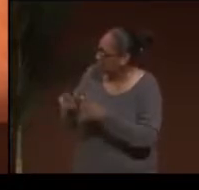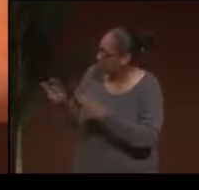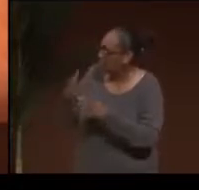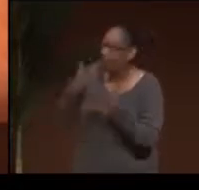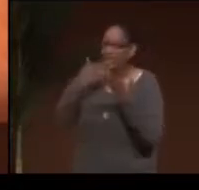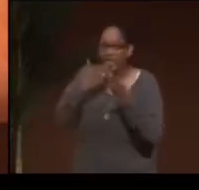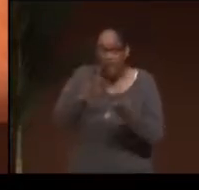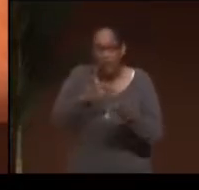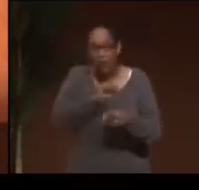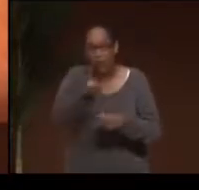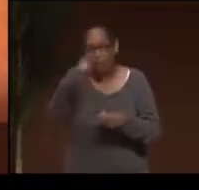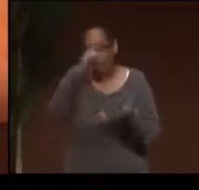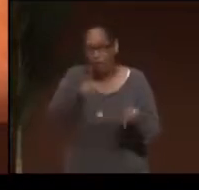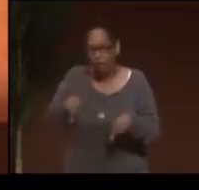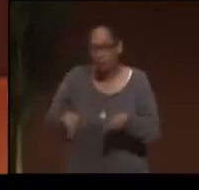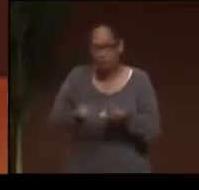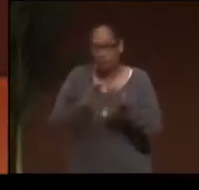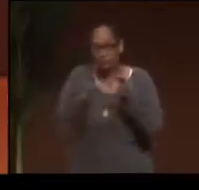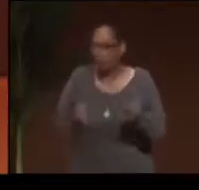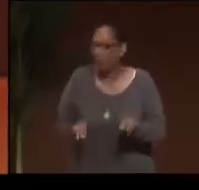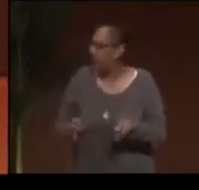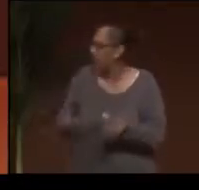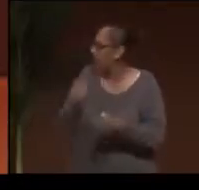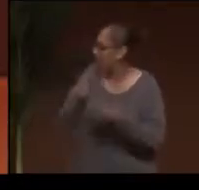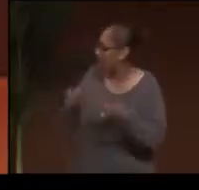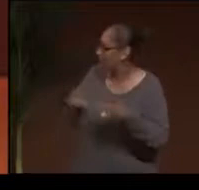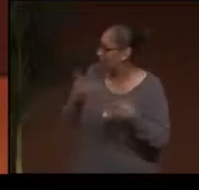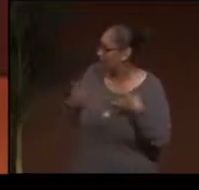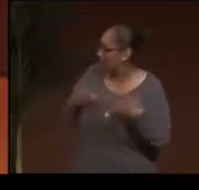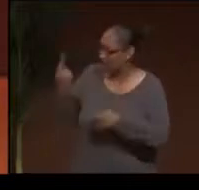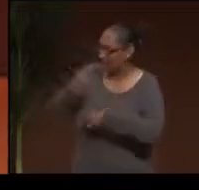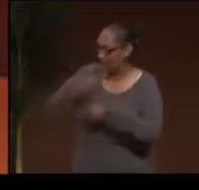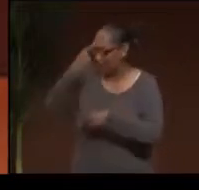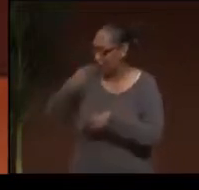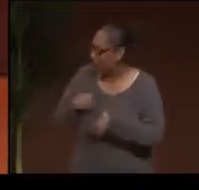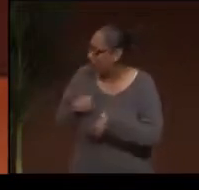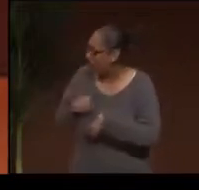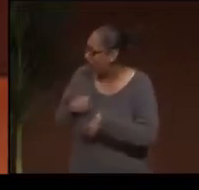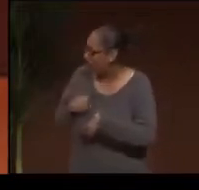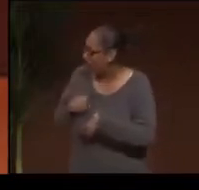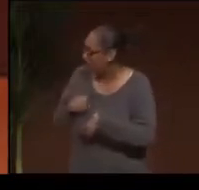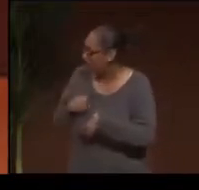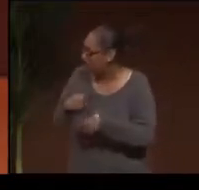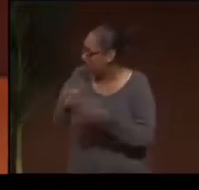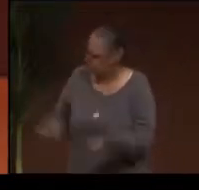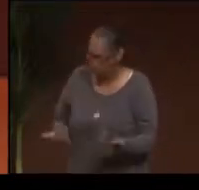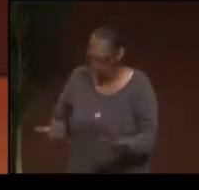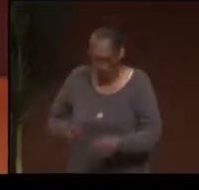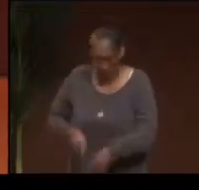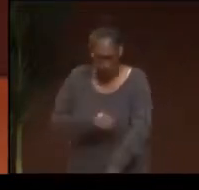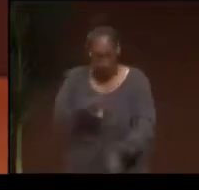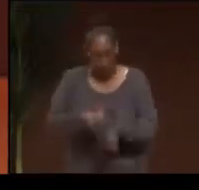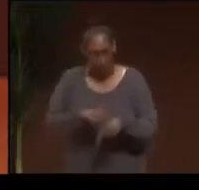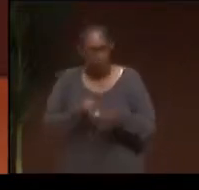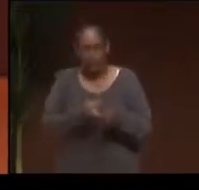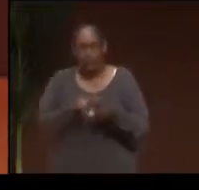all for coming to the museum. It is a very exciting day for me. I waited a long time to see just this,